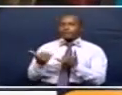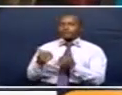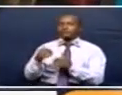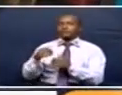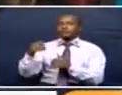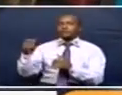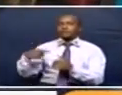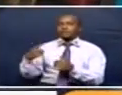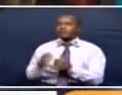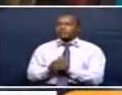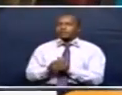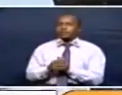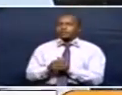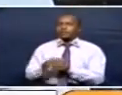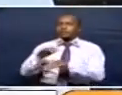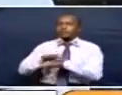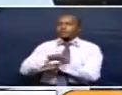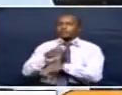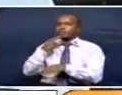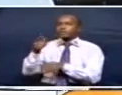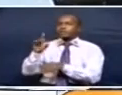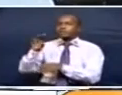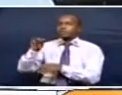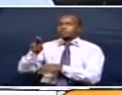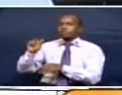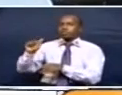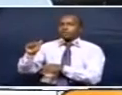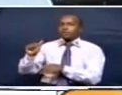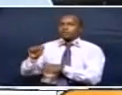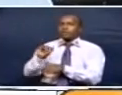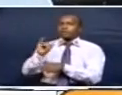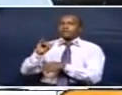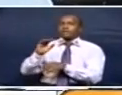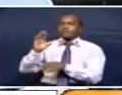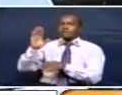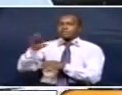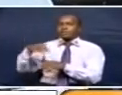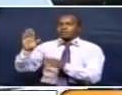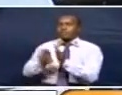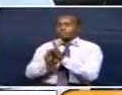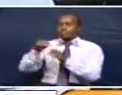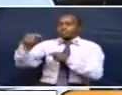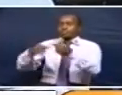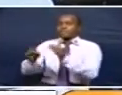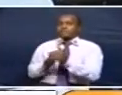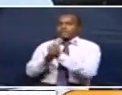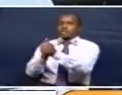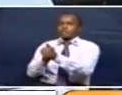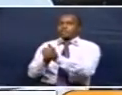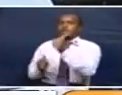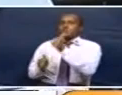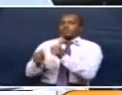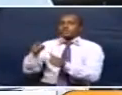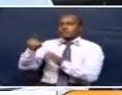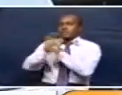of Machakos or not, he says, good evening, Jeff. Please tell Daktari that he is a painting of the progressive leadership that this country